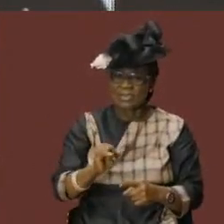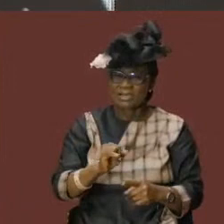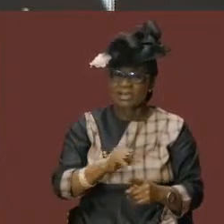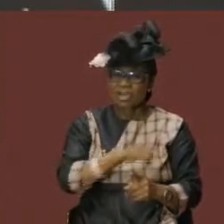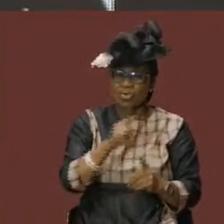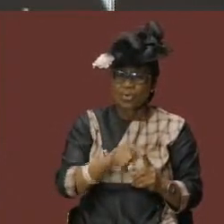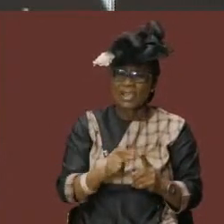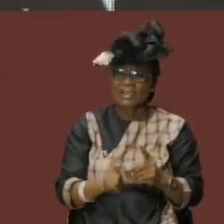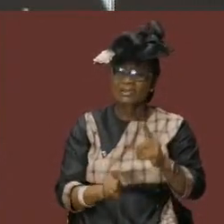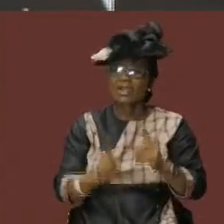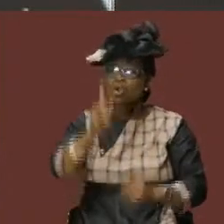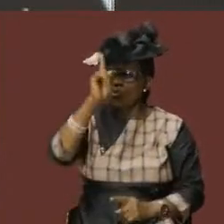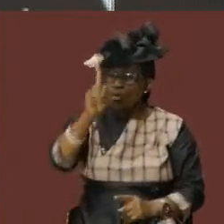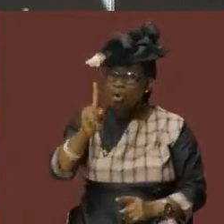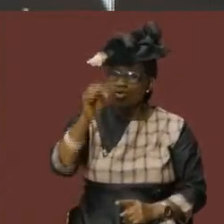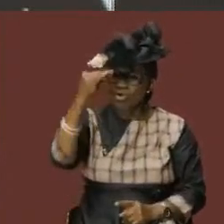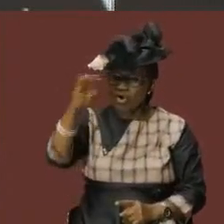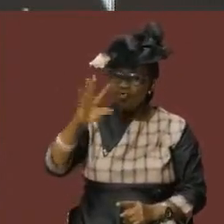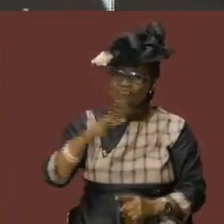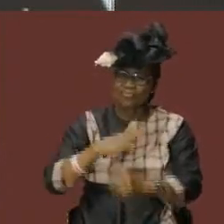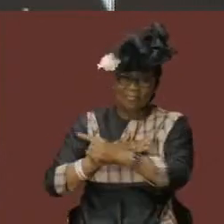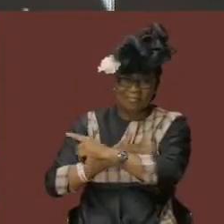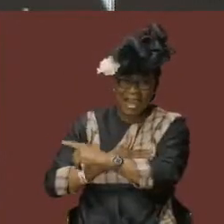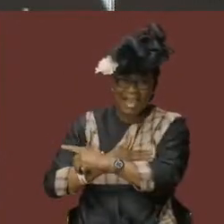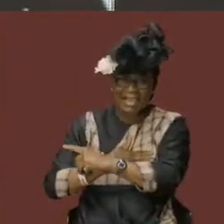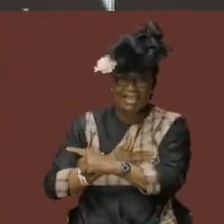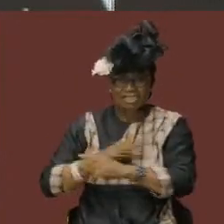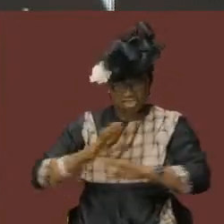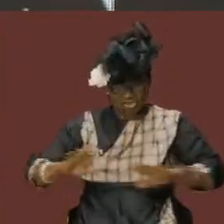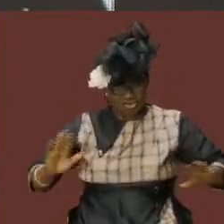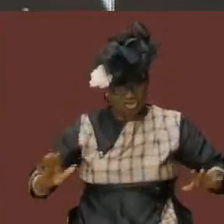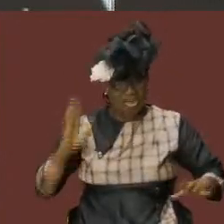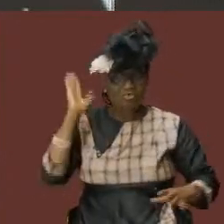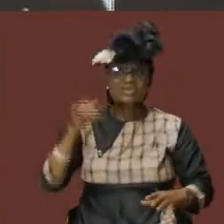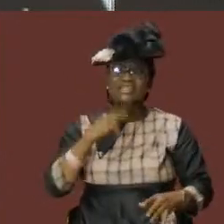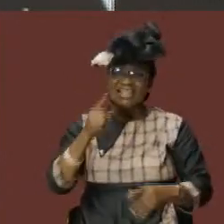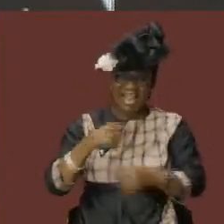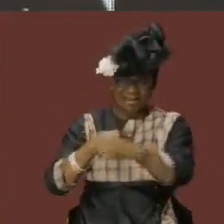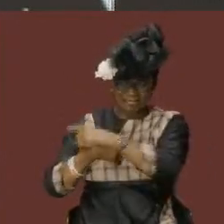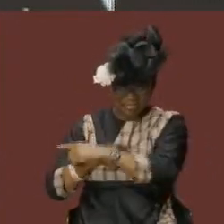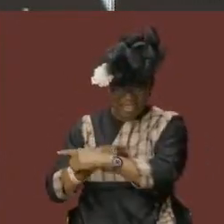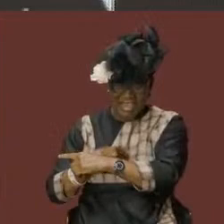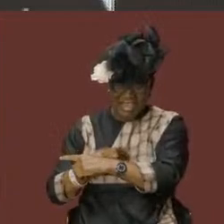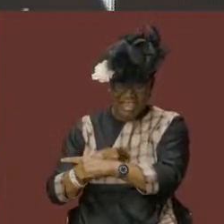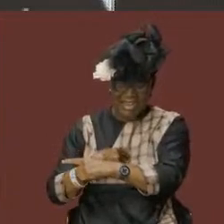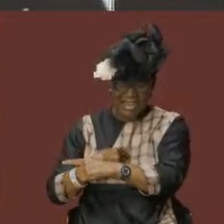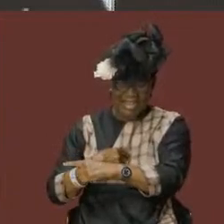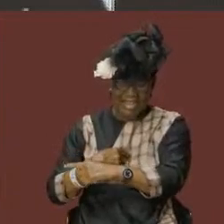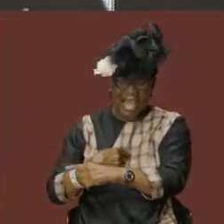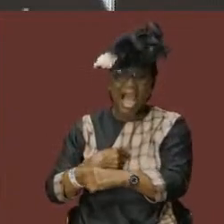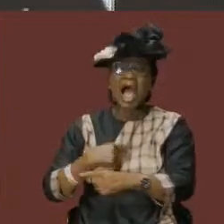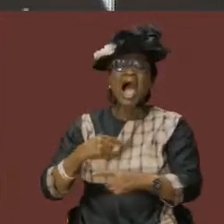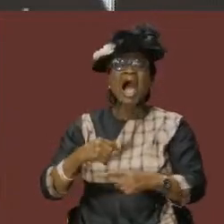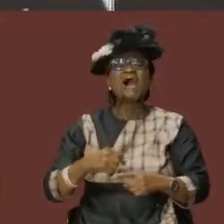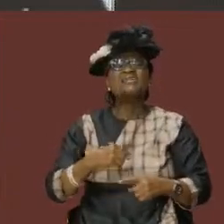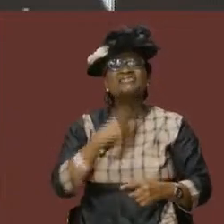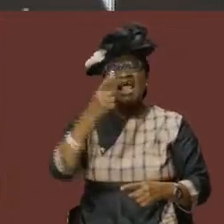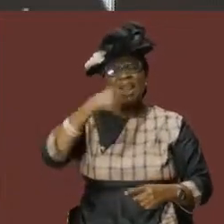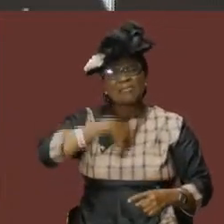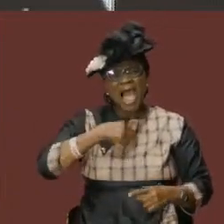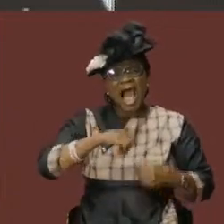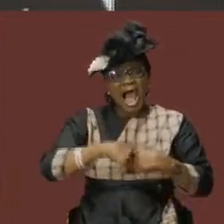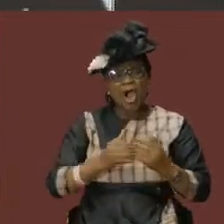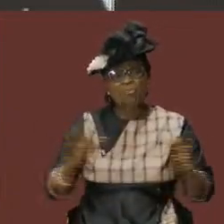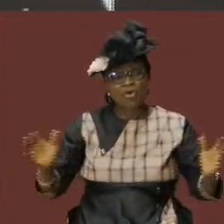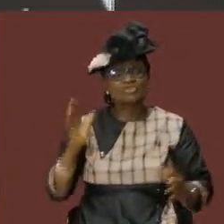to me and say, Daddy, tell me, how much will it cost to pay the